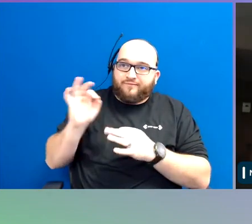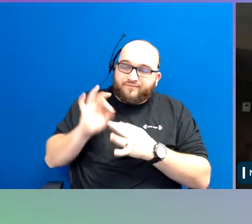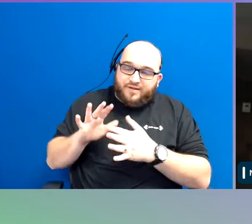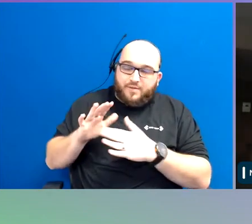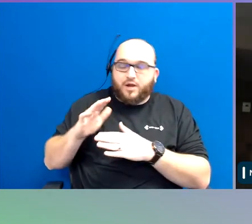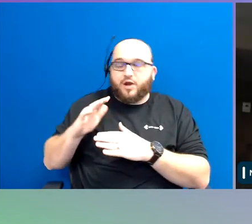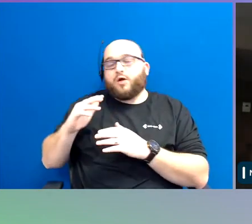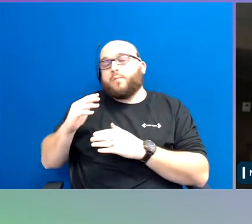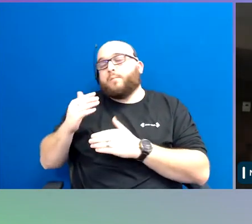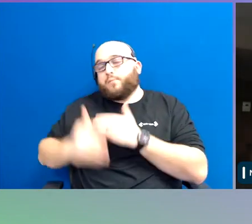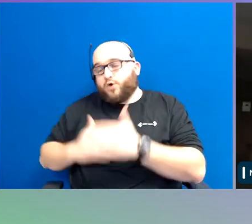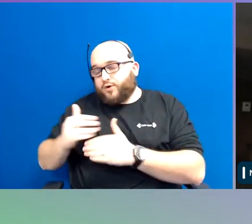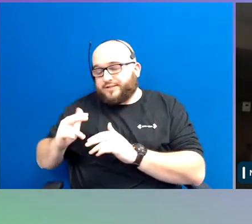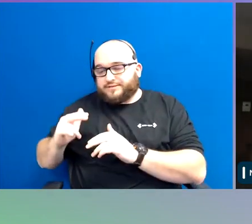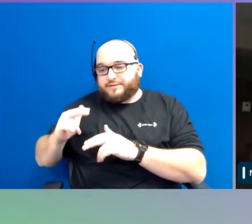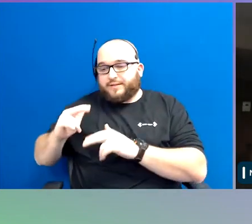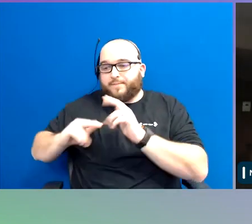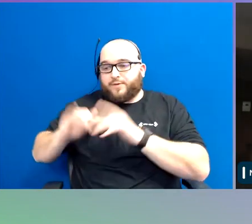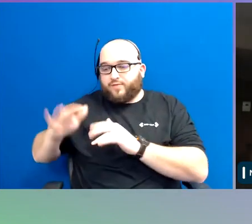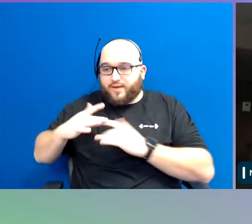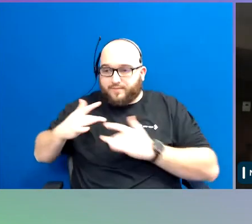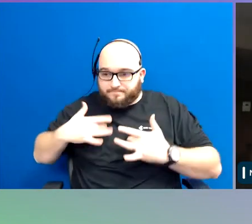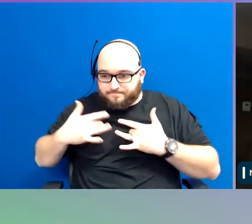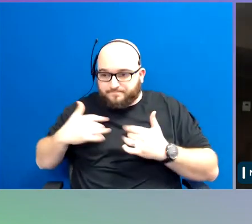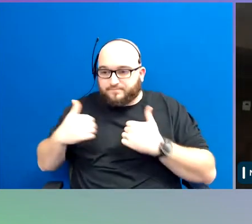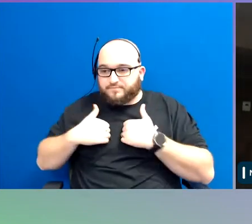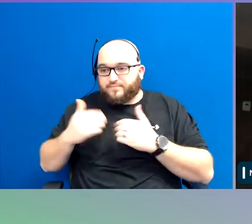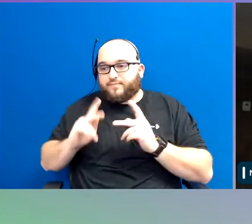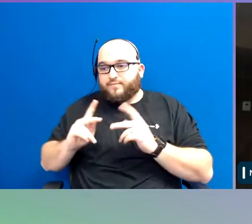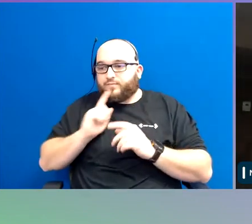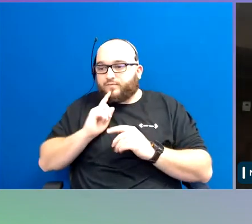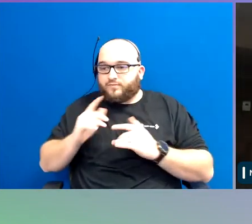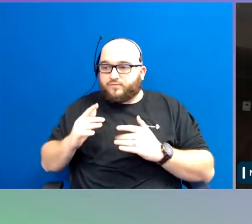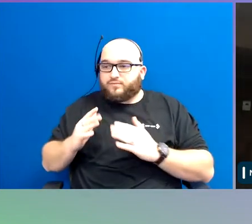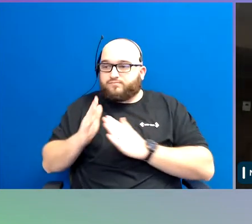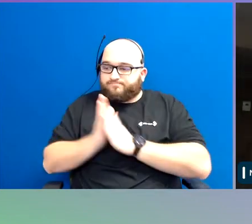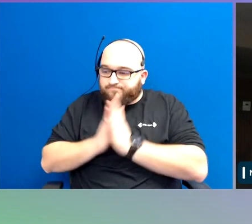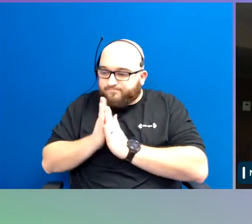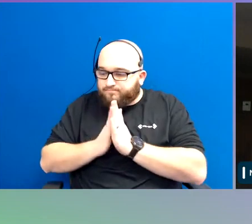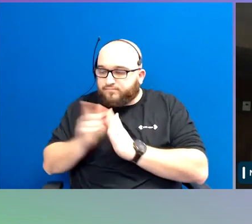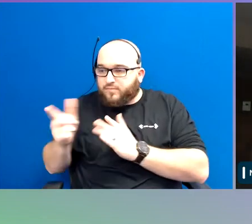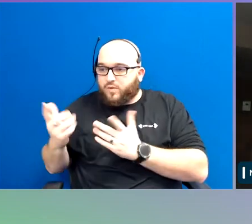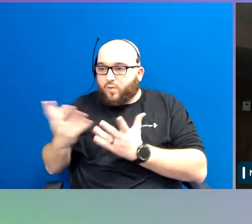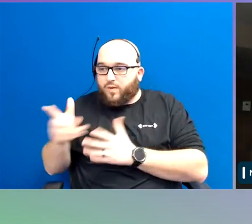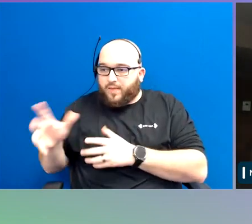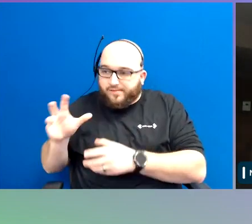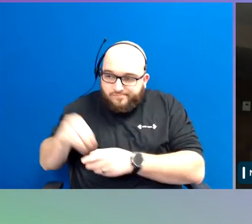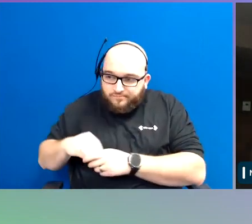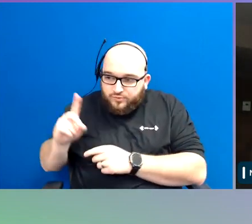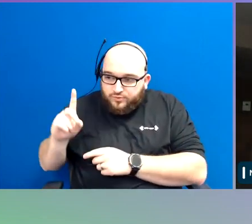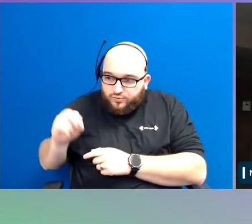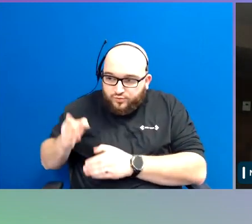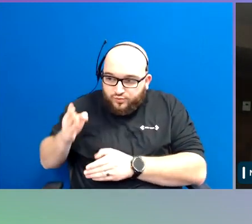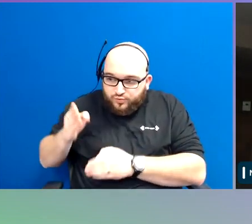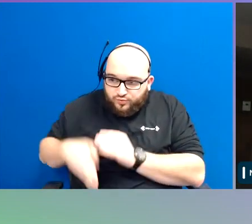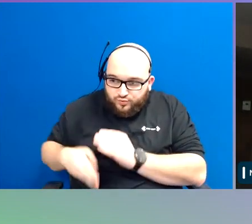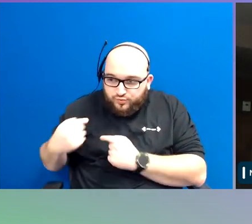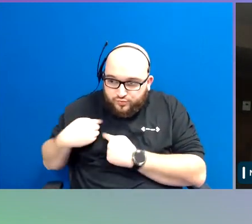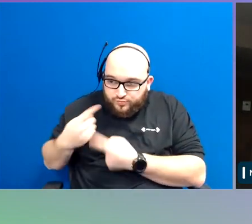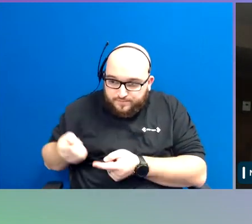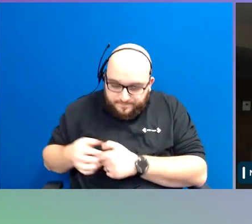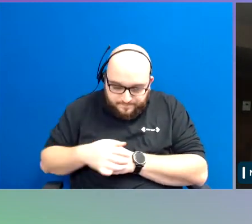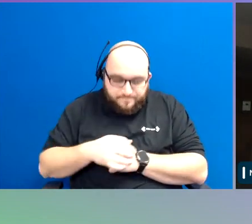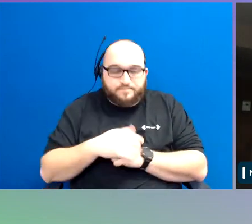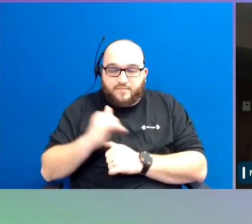build momentum, have people feel great about what they've done, what they've accomplished, that sort of thing. That's how I'm interpreting it.